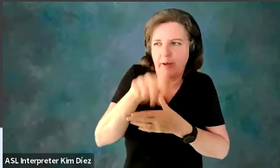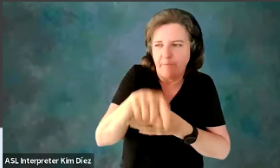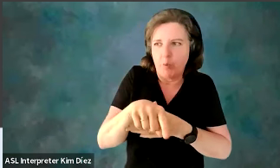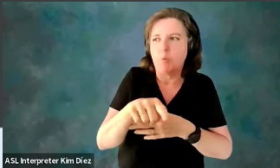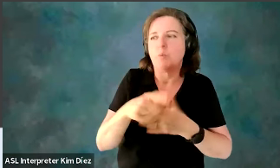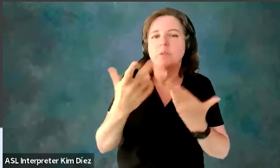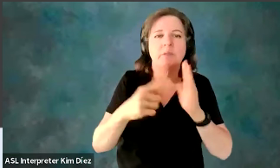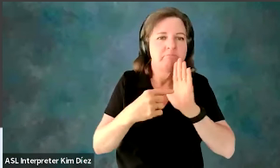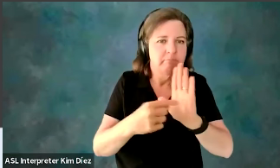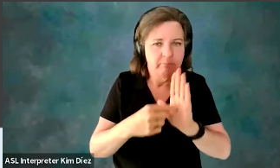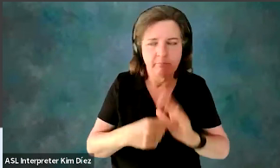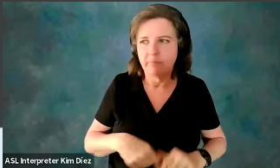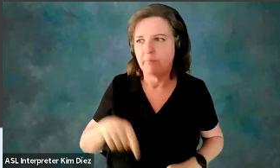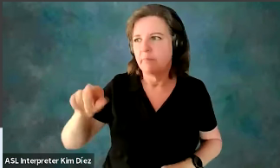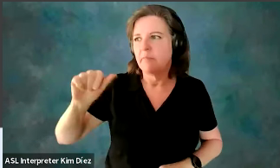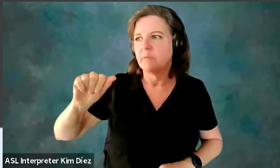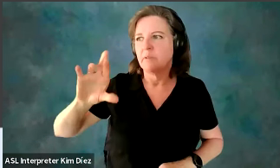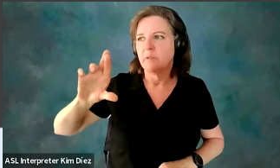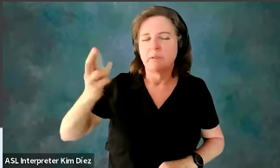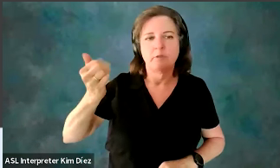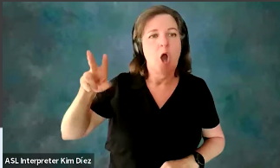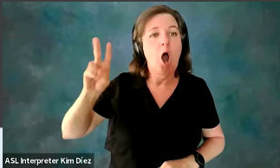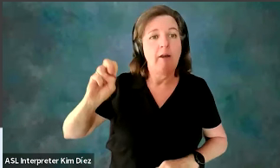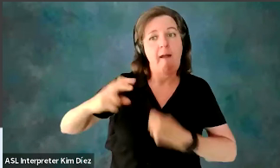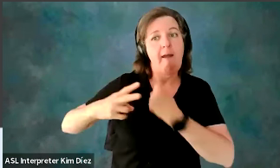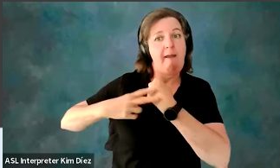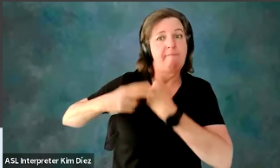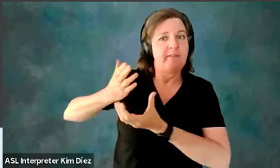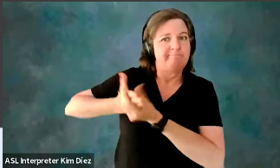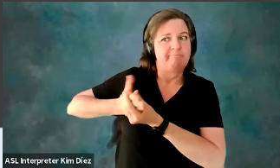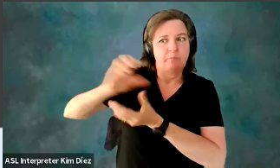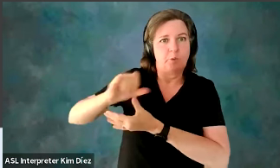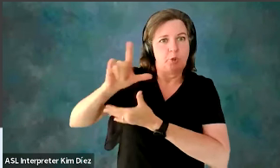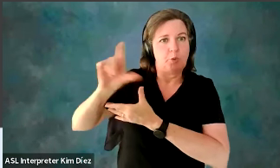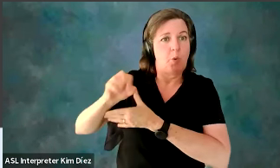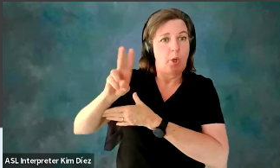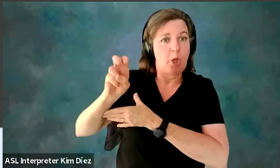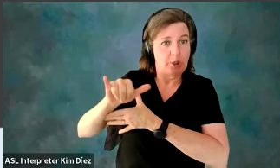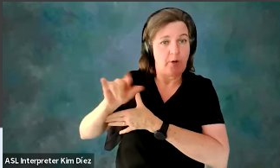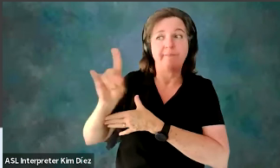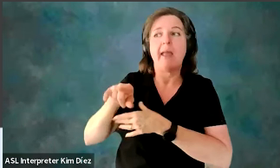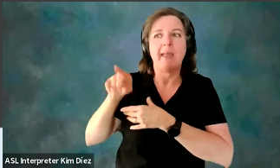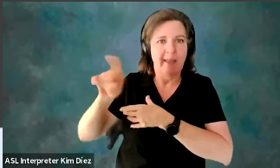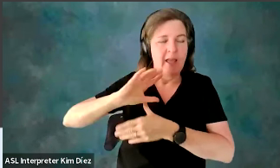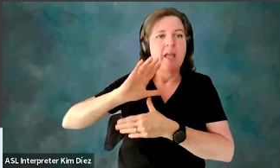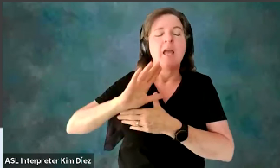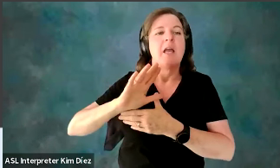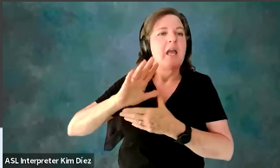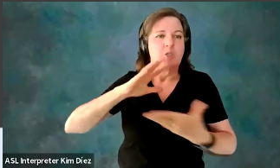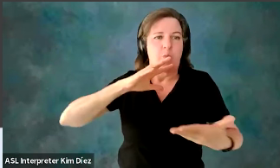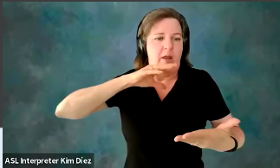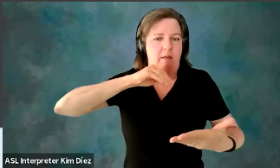example, we have the archived soil surveys, which is where we scan all of